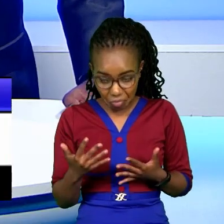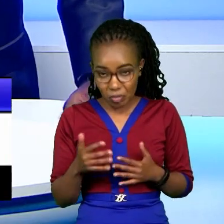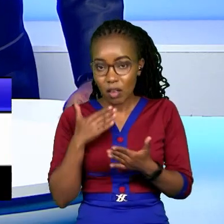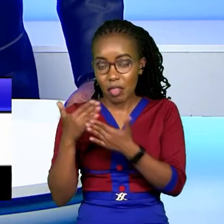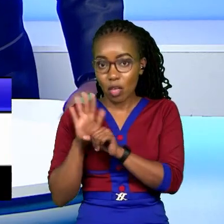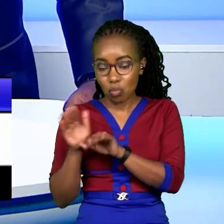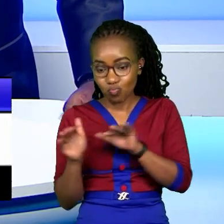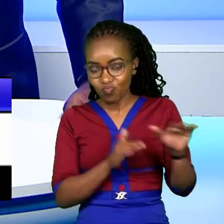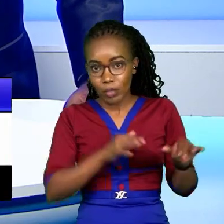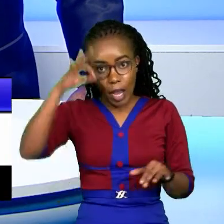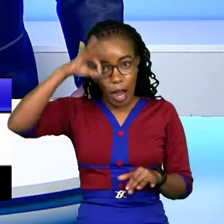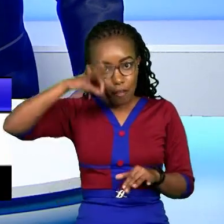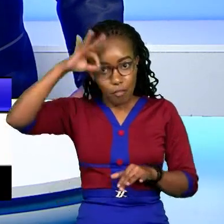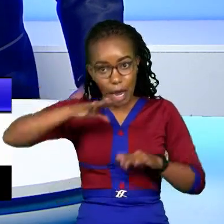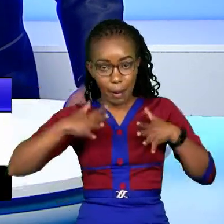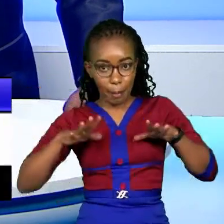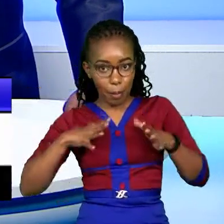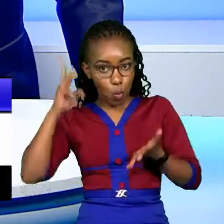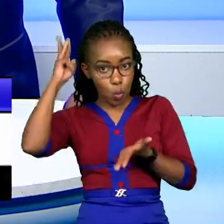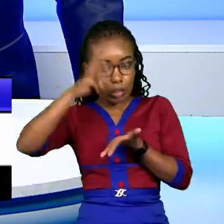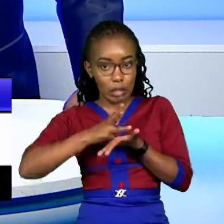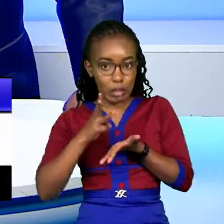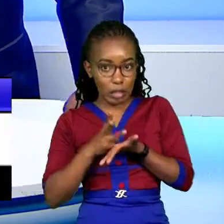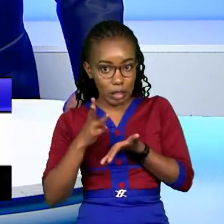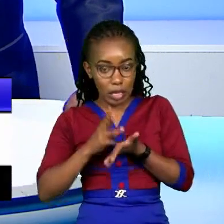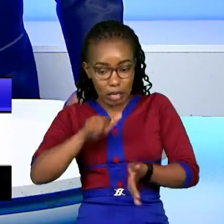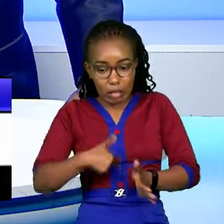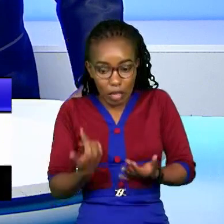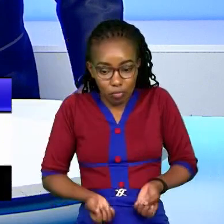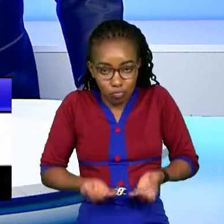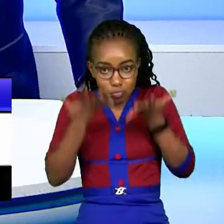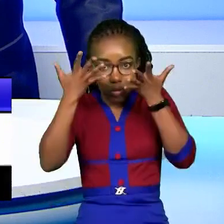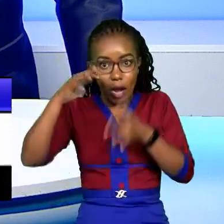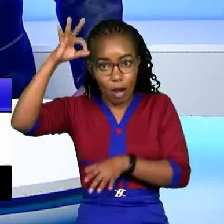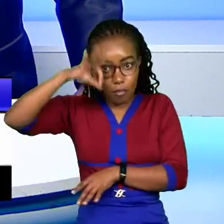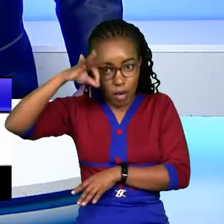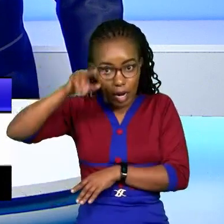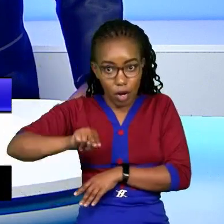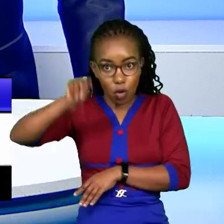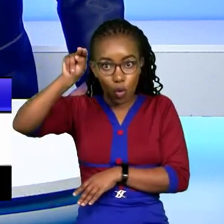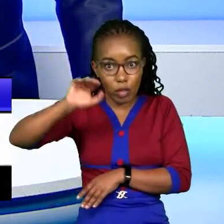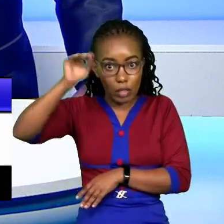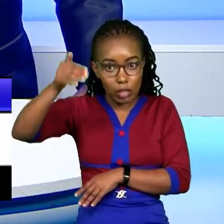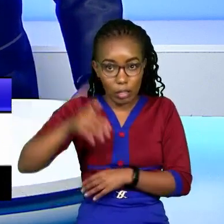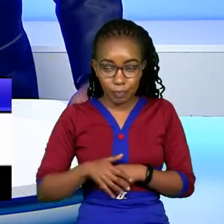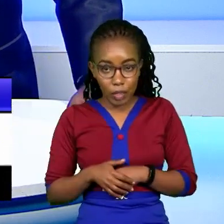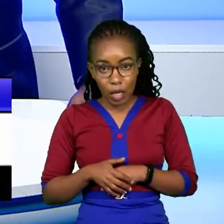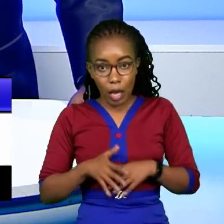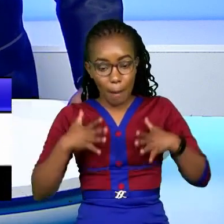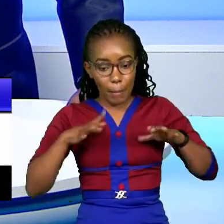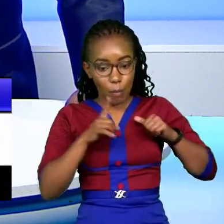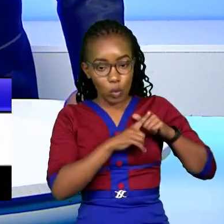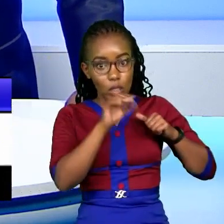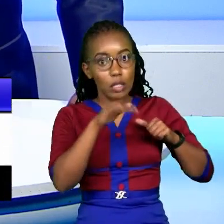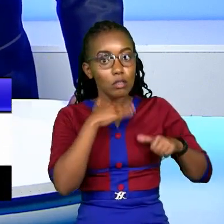Afghan witnesses are recounting with bitter memory the suicide bombing at a mosque in Afghanistan's northern city Kunduz, which killed over 60